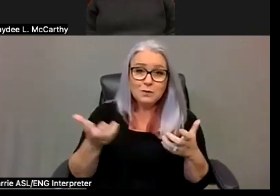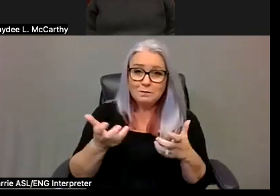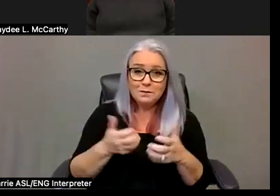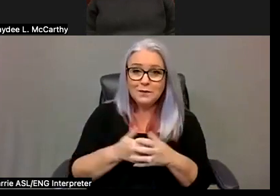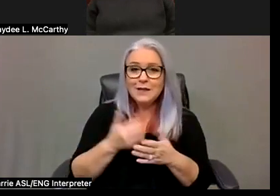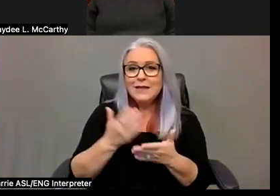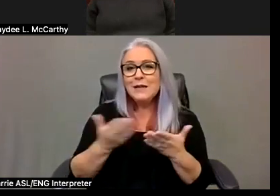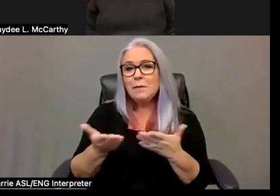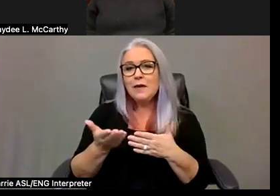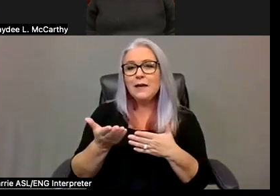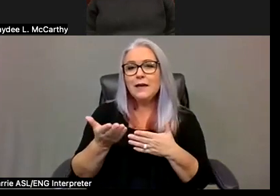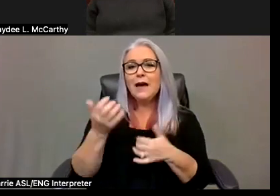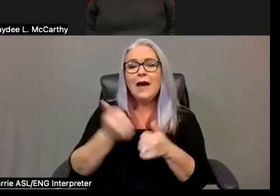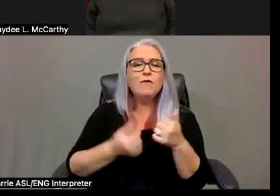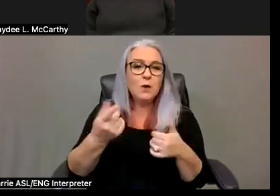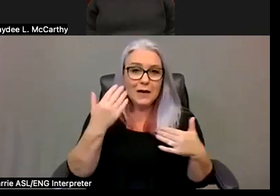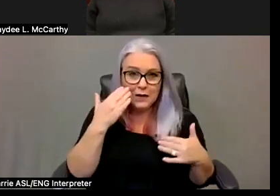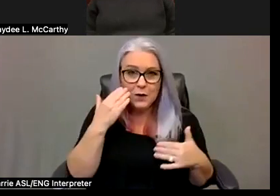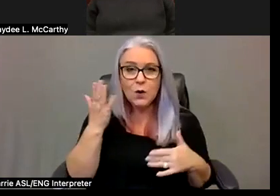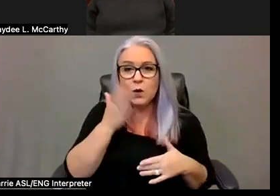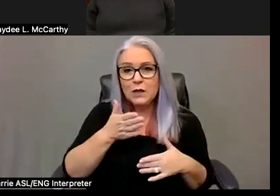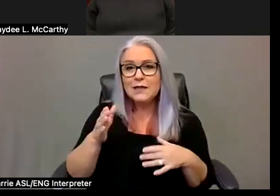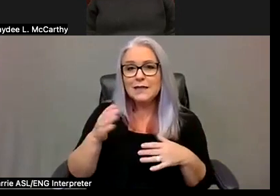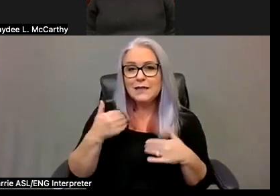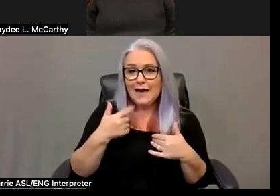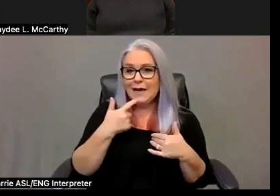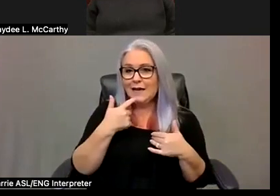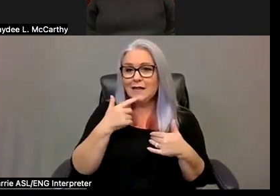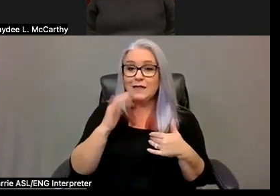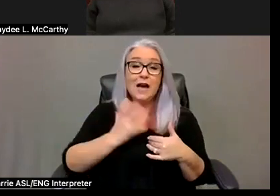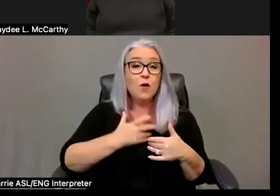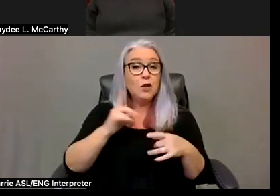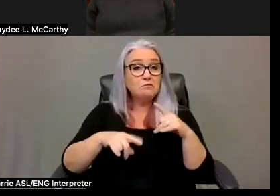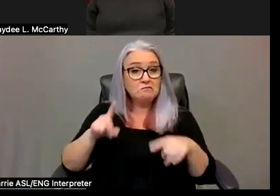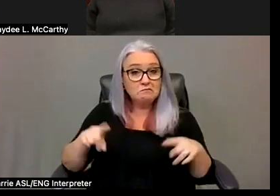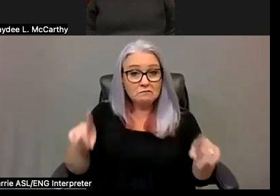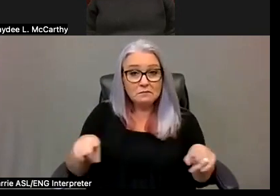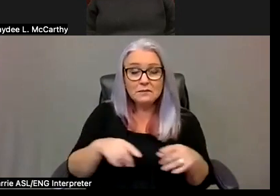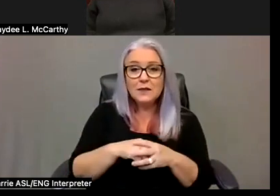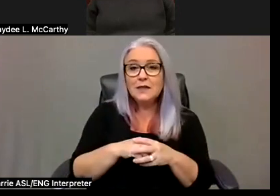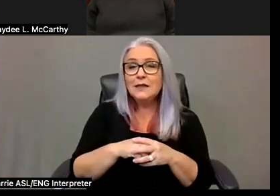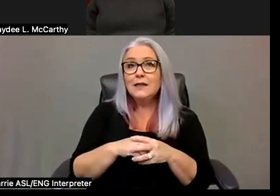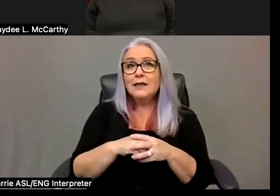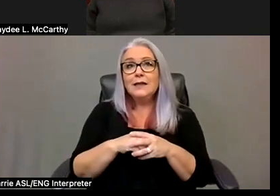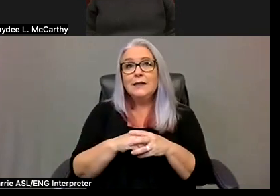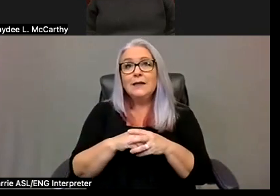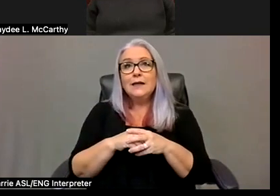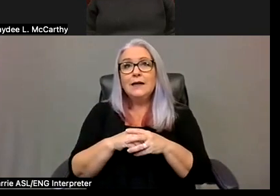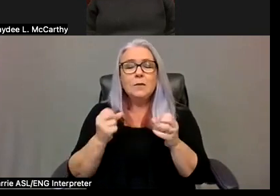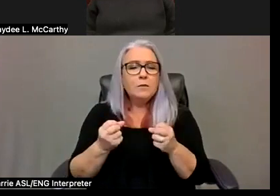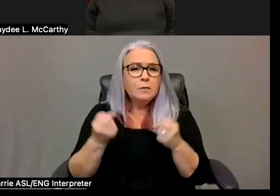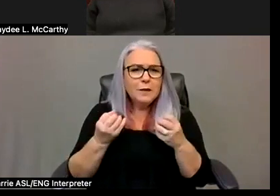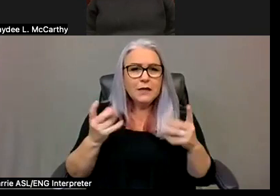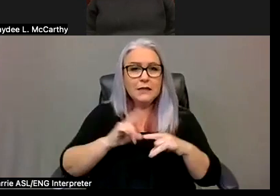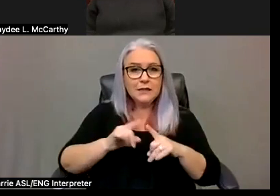that's kind of everybody I know is going to say, and that would be our diversity and the incredibly different walks of